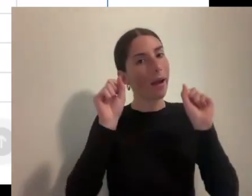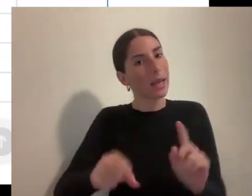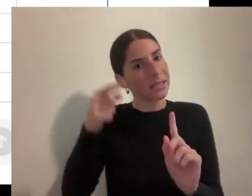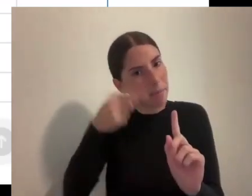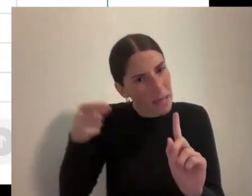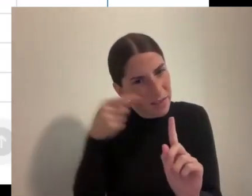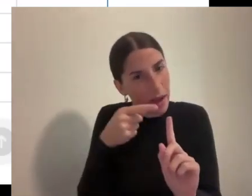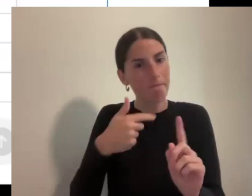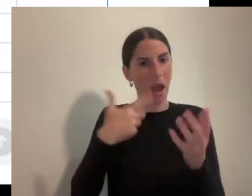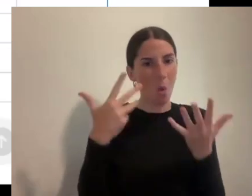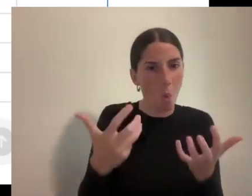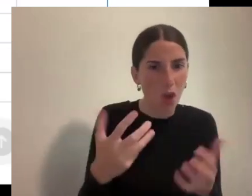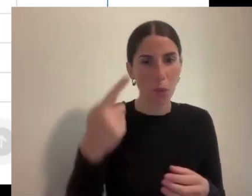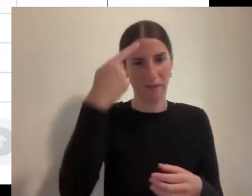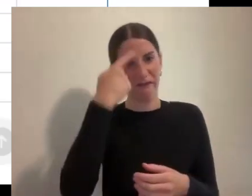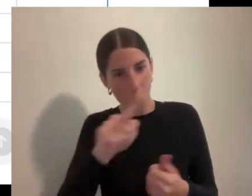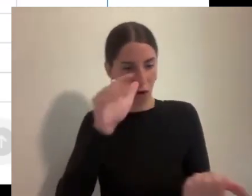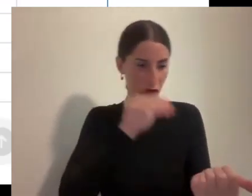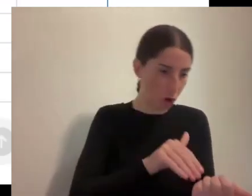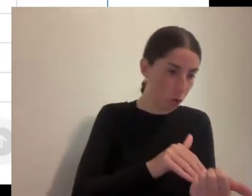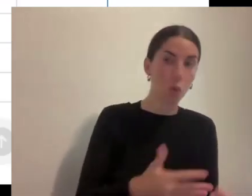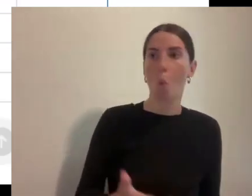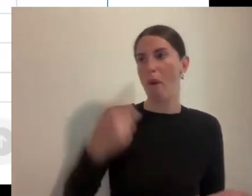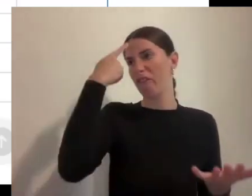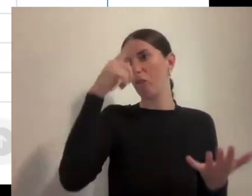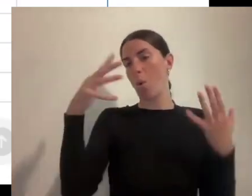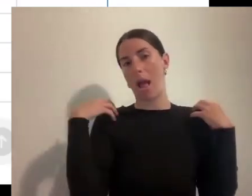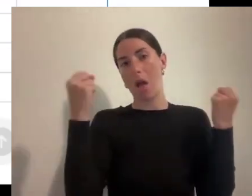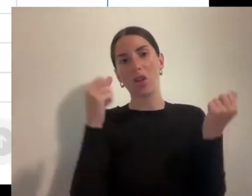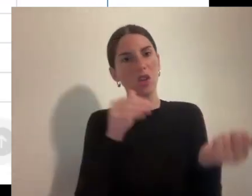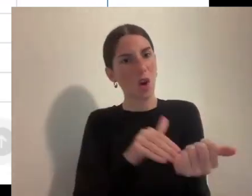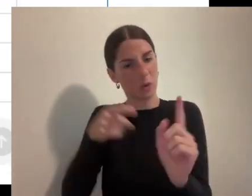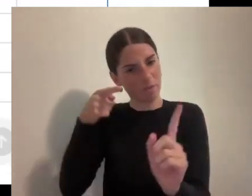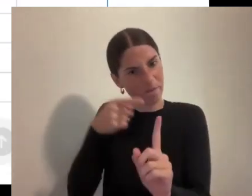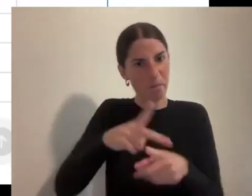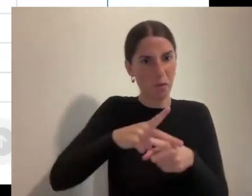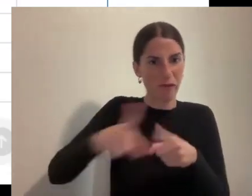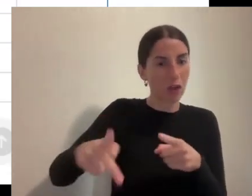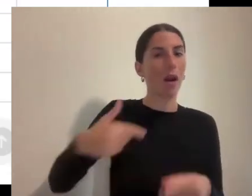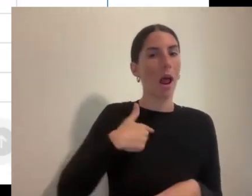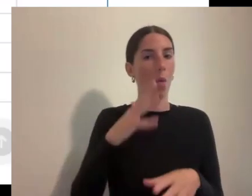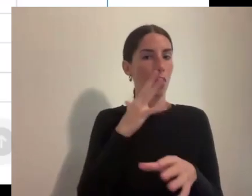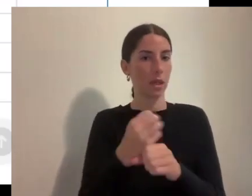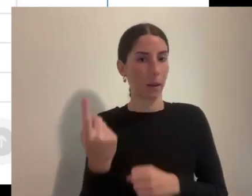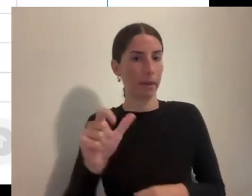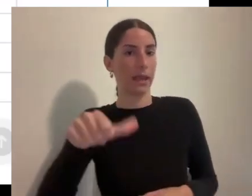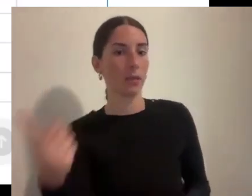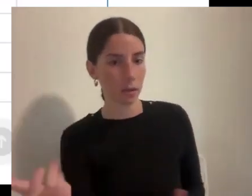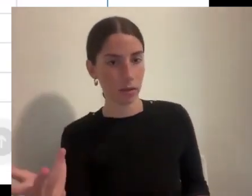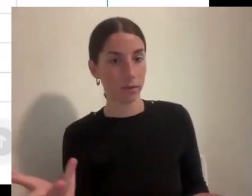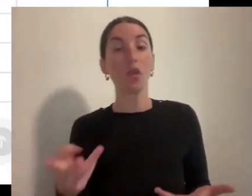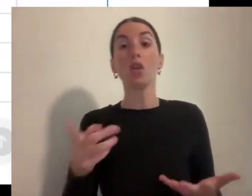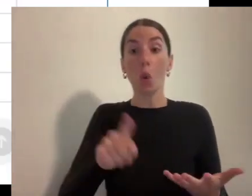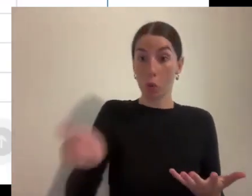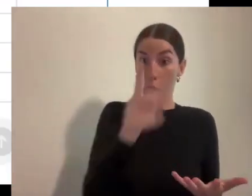be for doctors, for healthcare professionals, and so on. And I would get something different. So, are we starting to see the